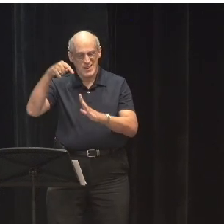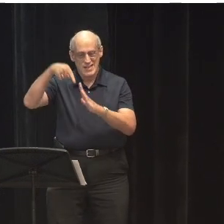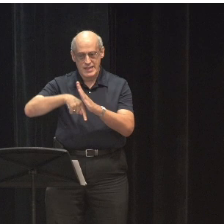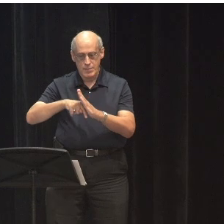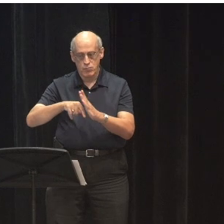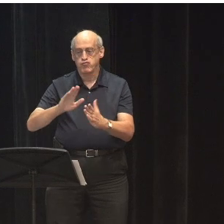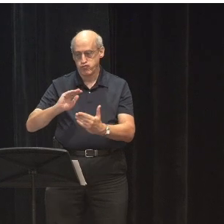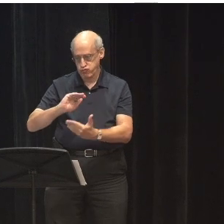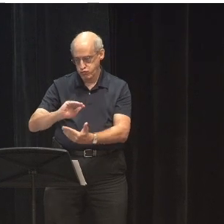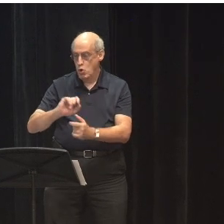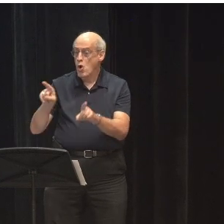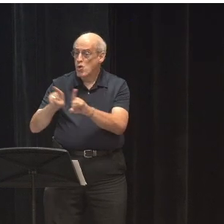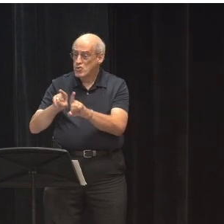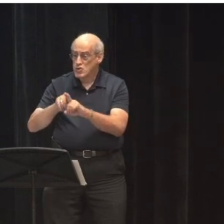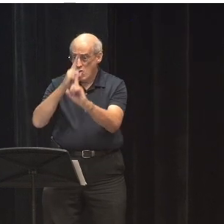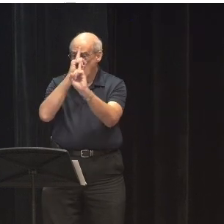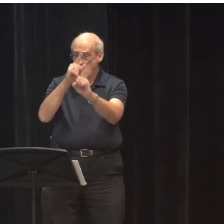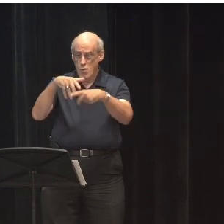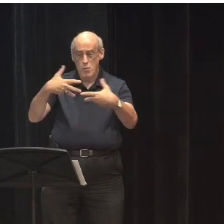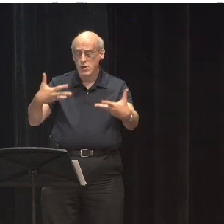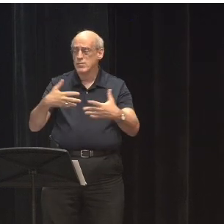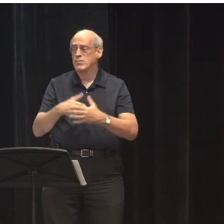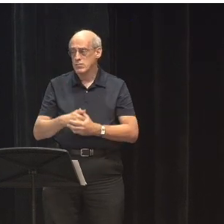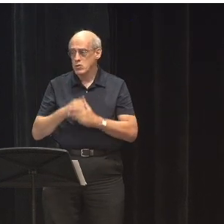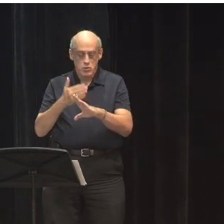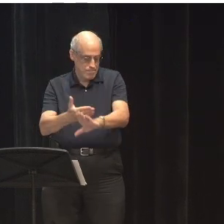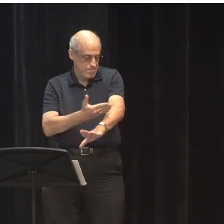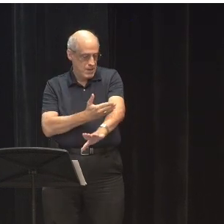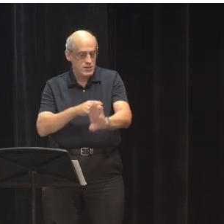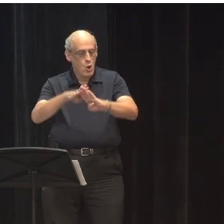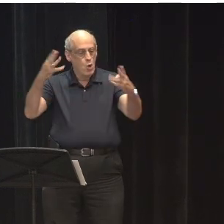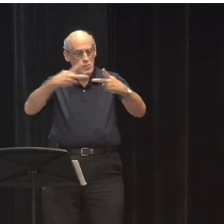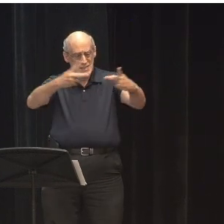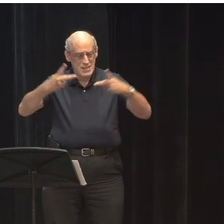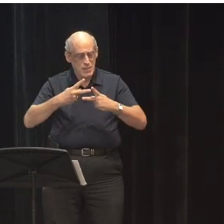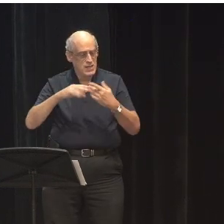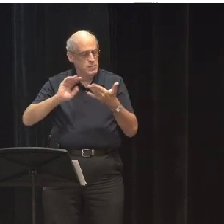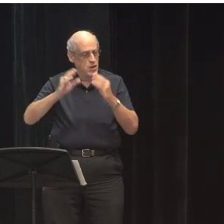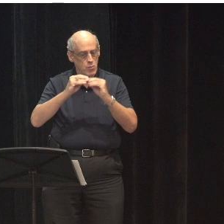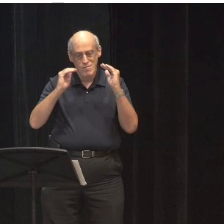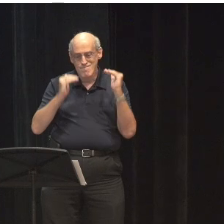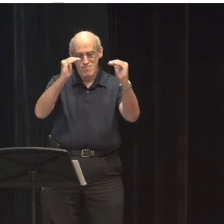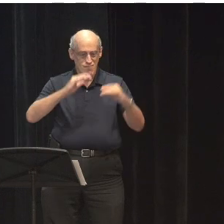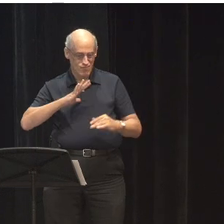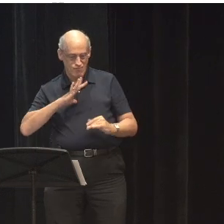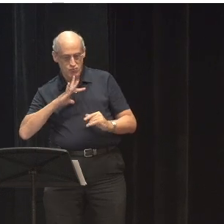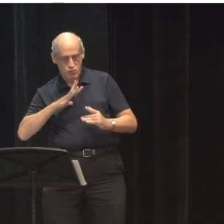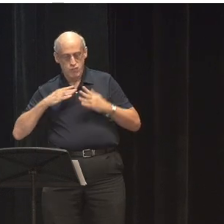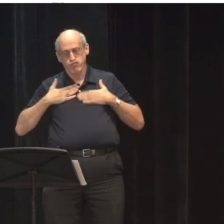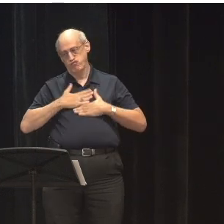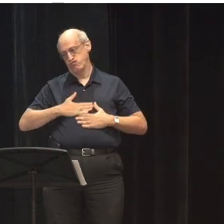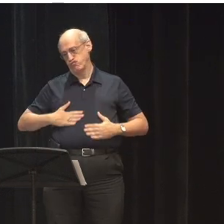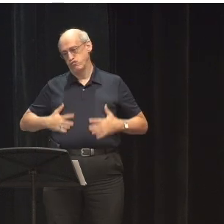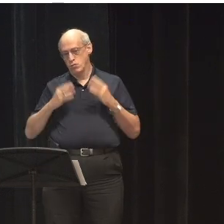doing so, it is also a project objective, as I said earlier, to enhance the public open spaces, the vital and important open spaces of the waterfront